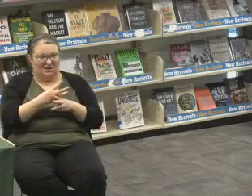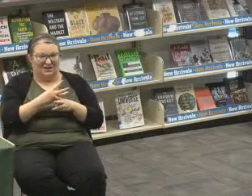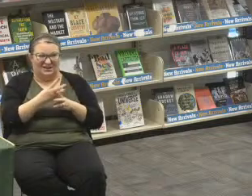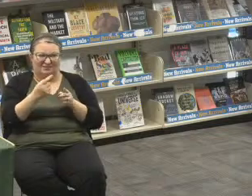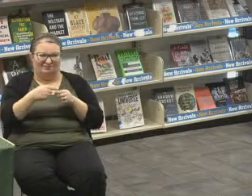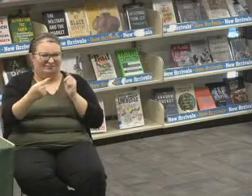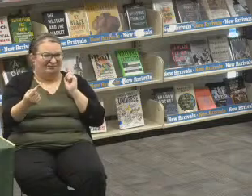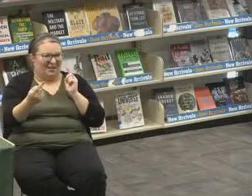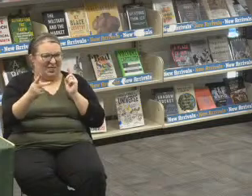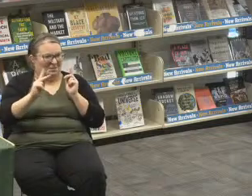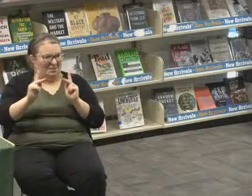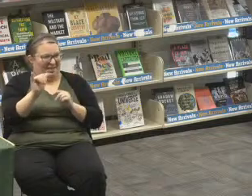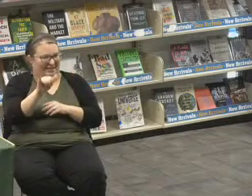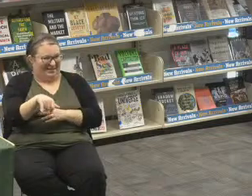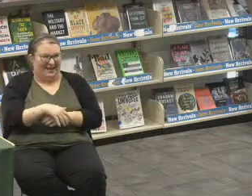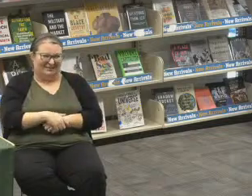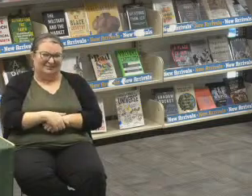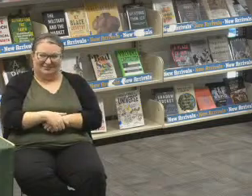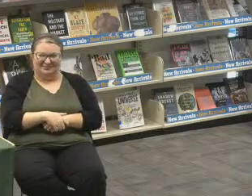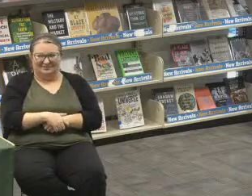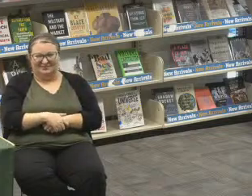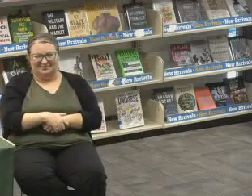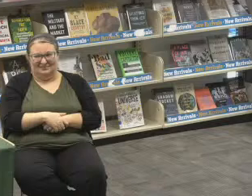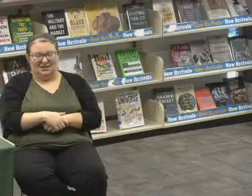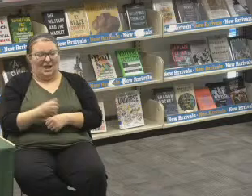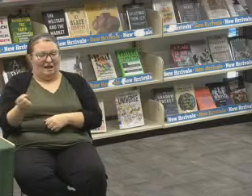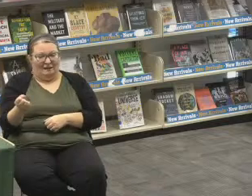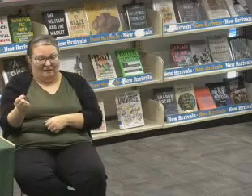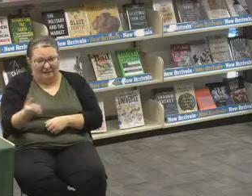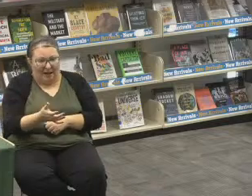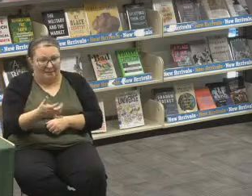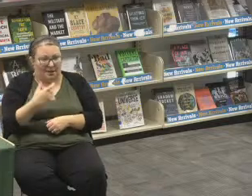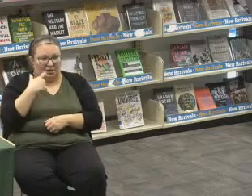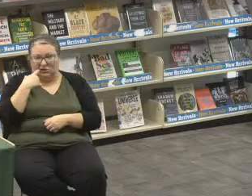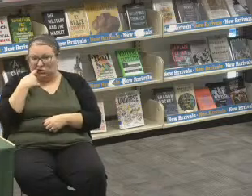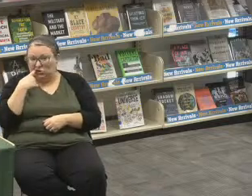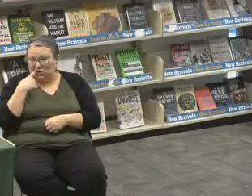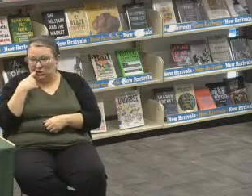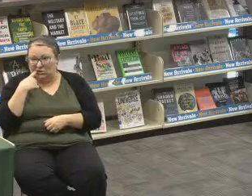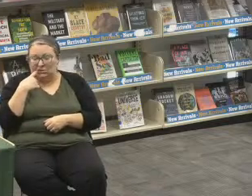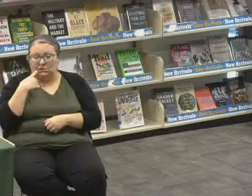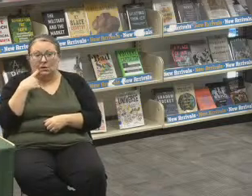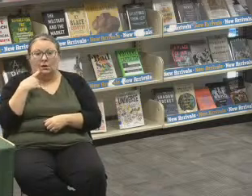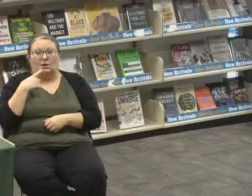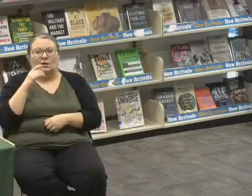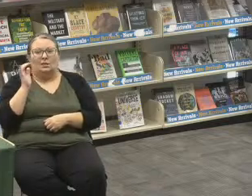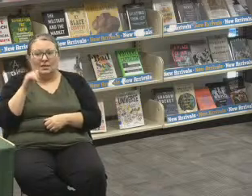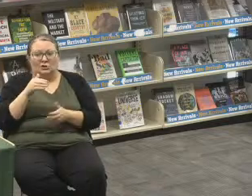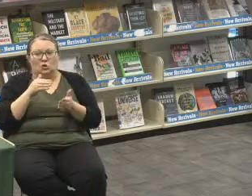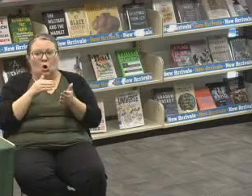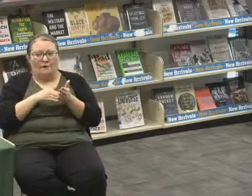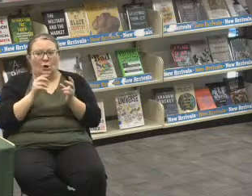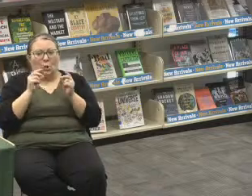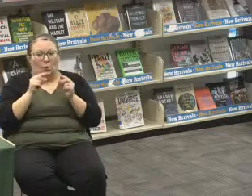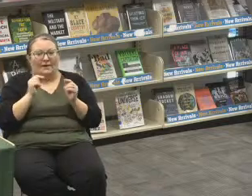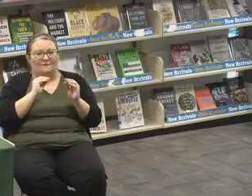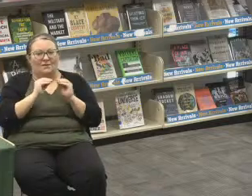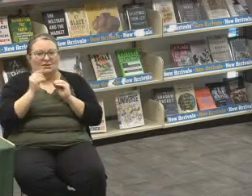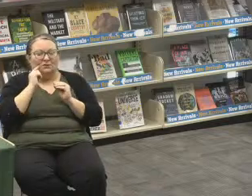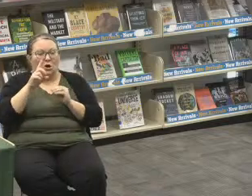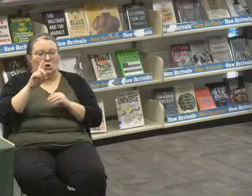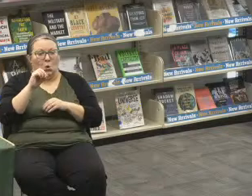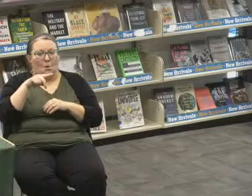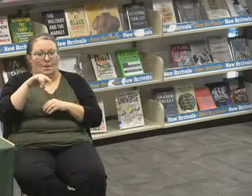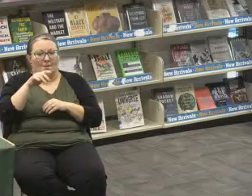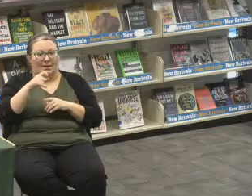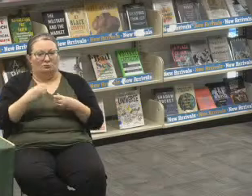people like this, though. When you think about gambling addictions, these are something that are often quick fixes for dopamine.